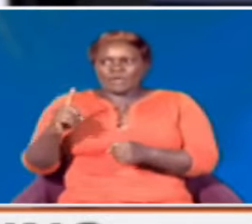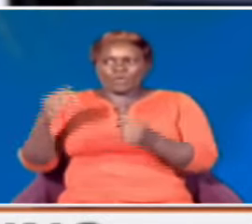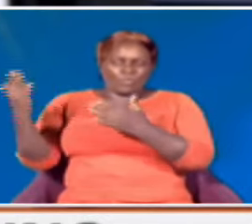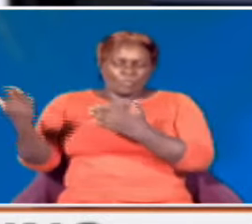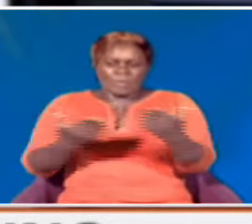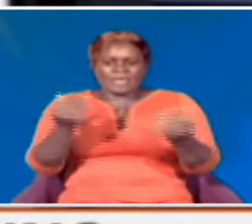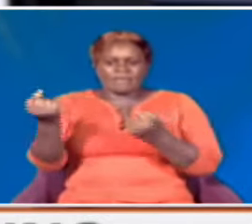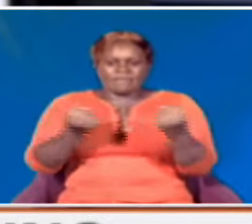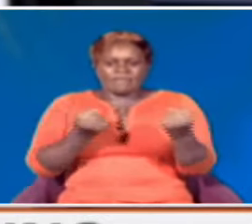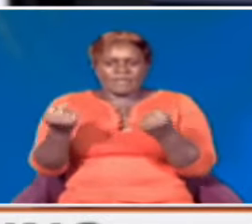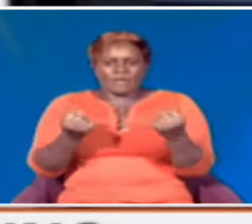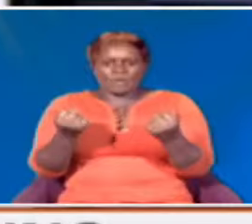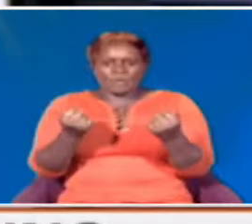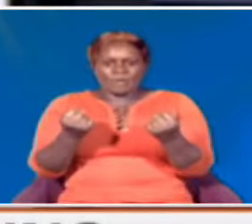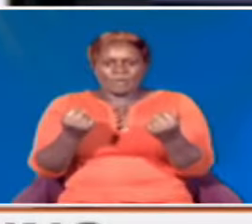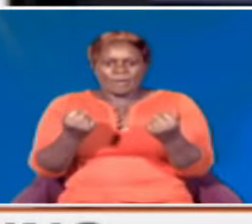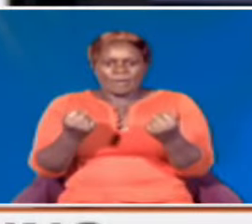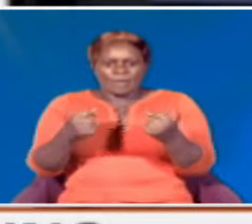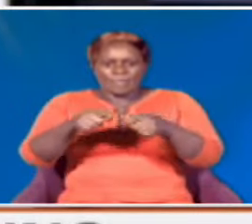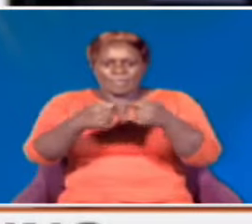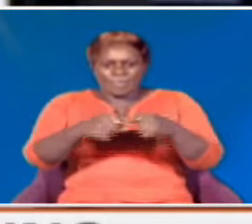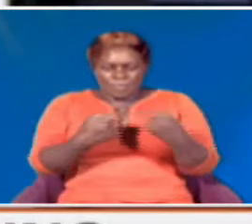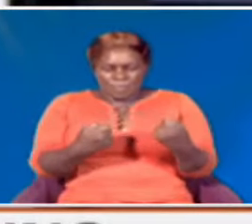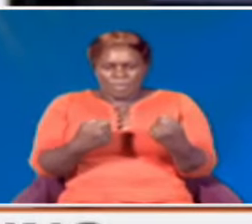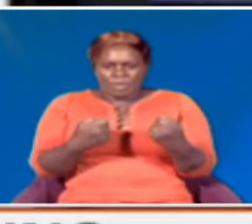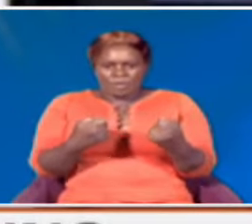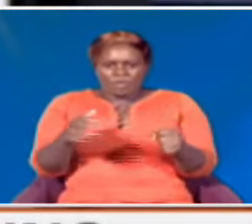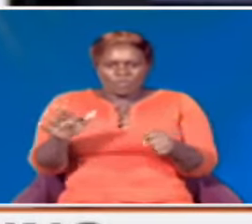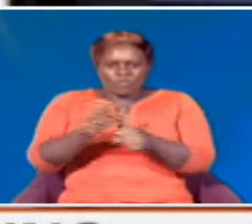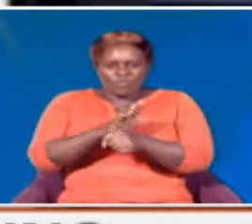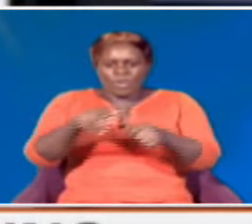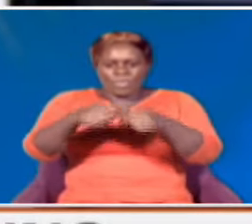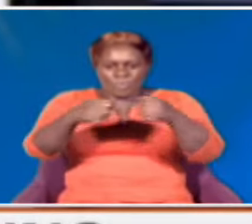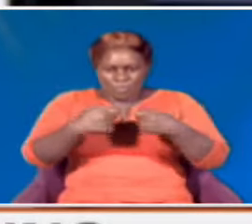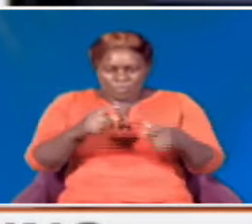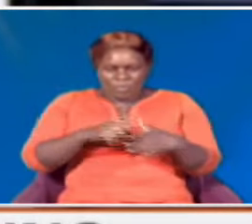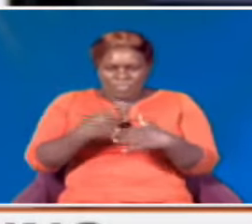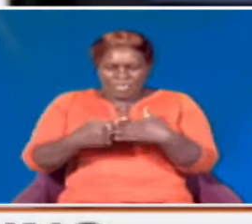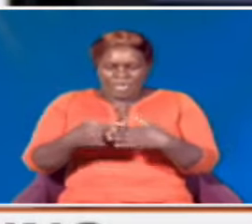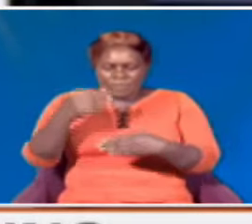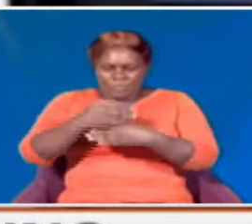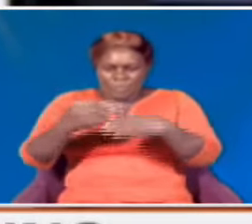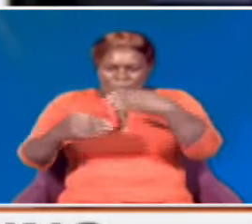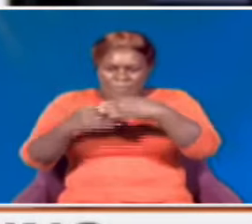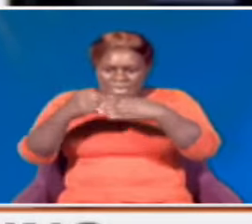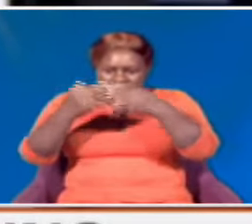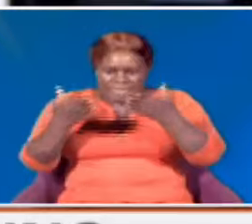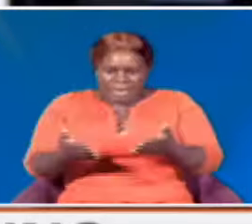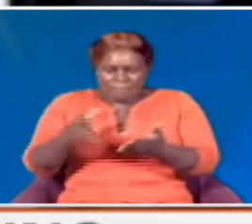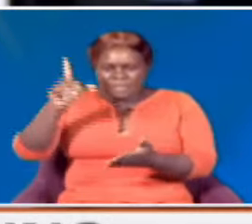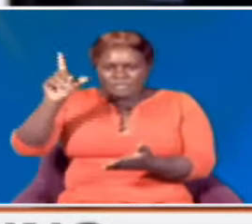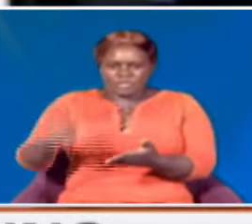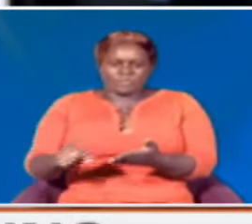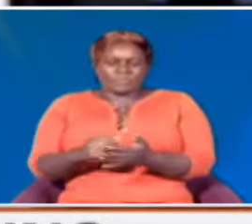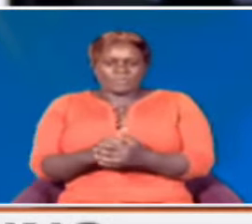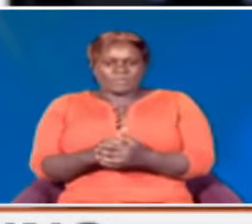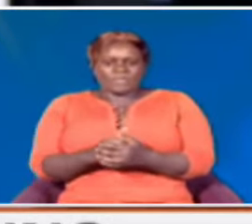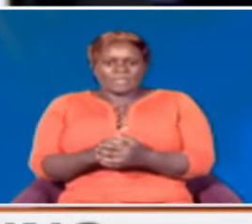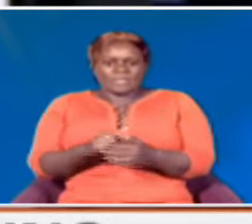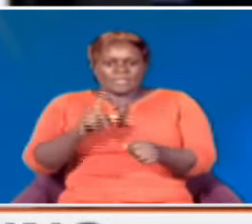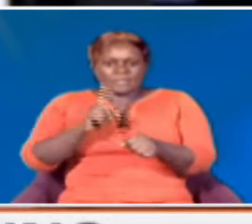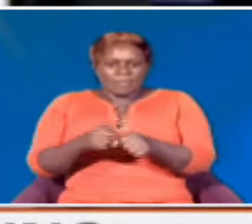in the vehicles in partially broken down format or completely broken down format so that we can make it cheaper. Because once